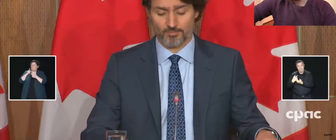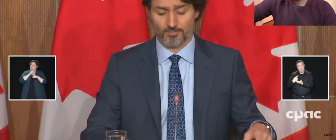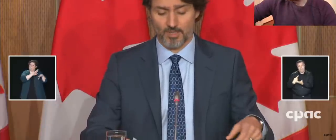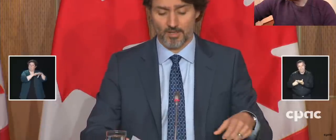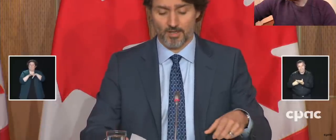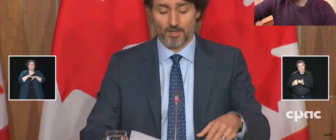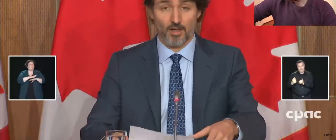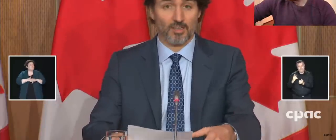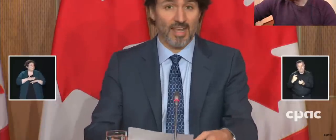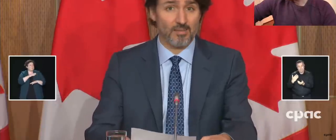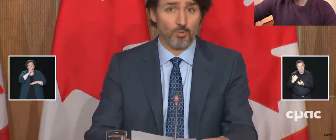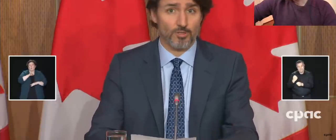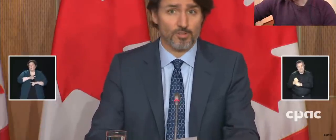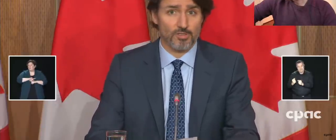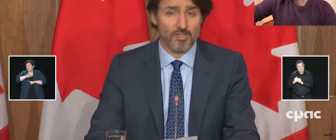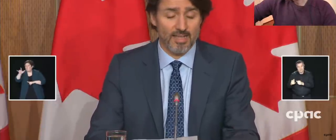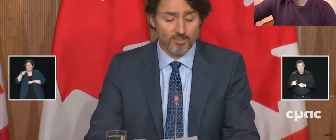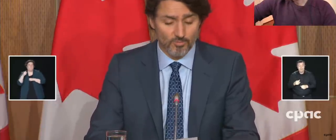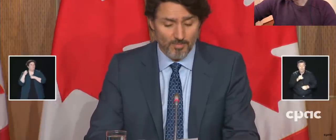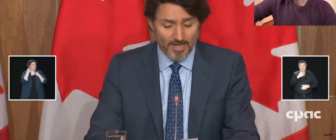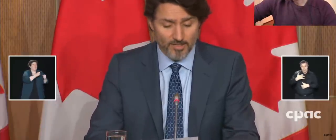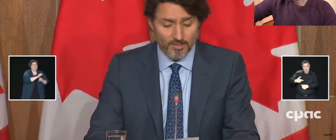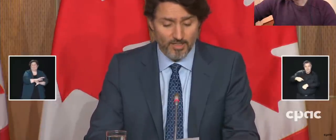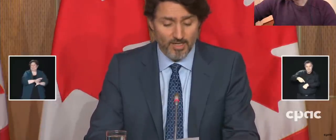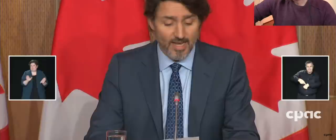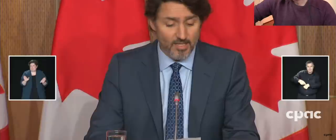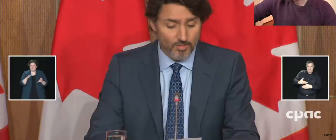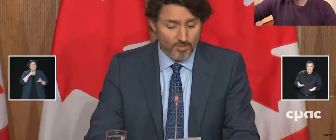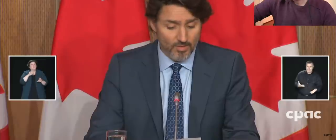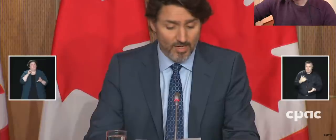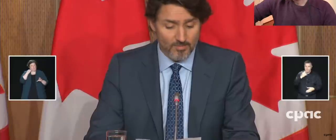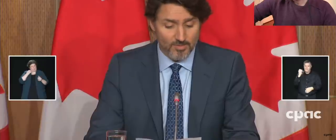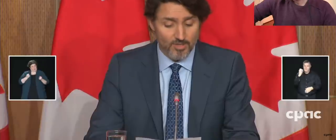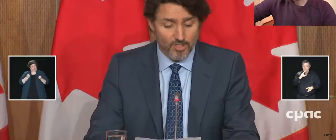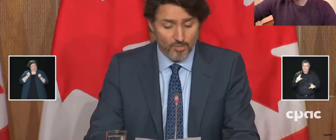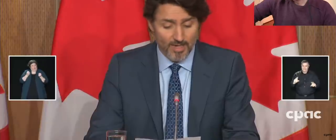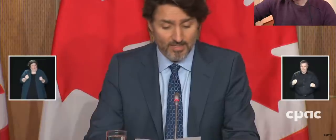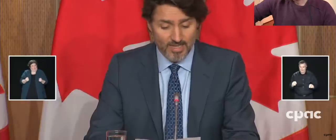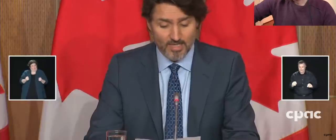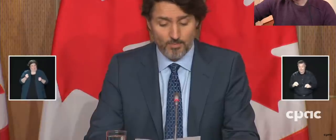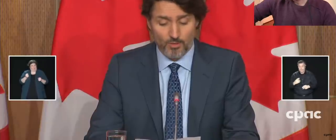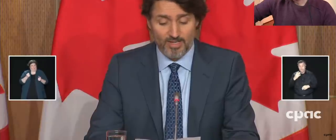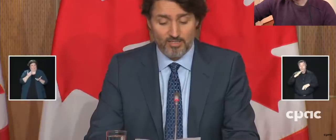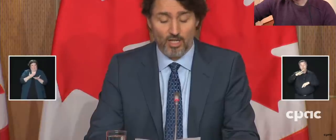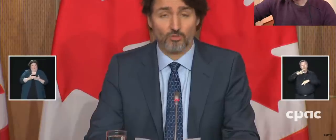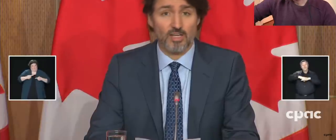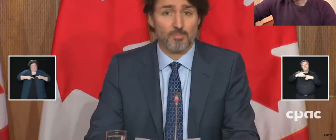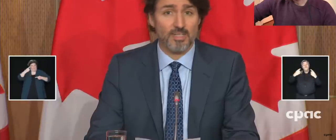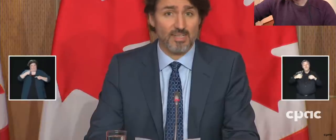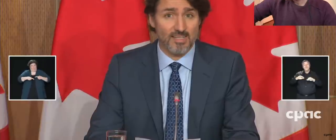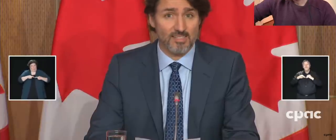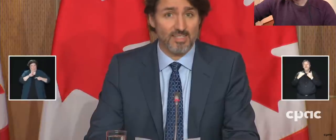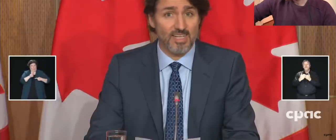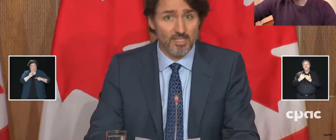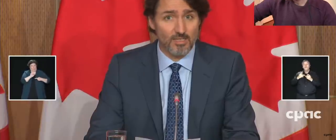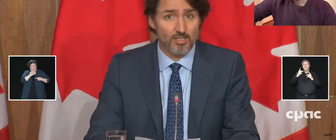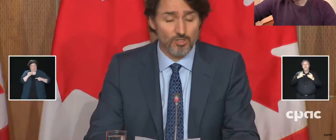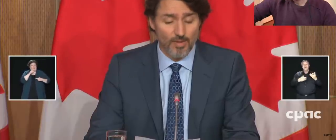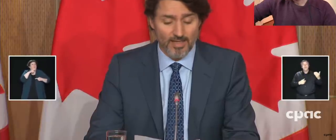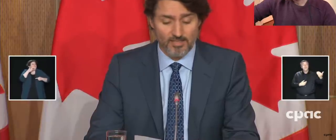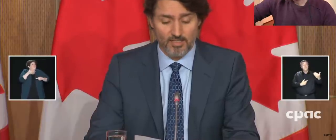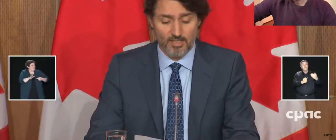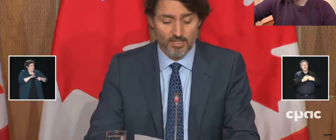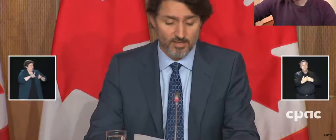travel. On land borders, as a reminder, anyone who comes to the U.S. land border has already been tested in